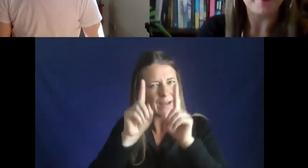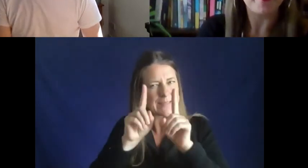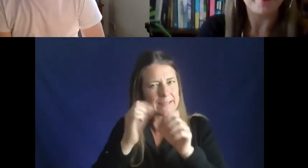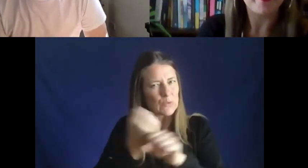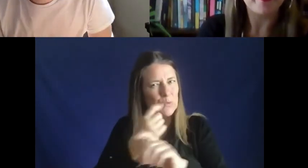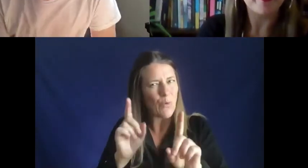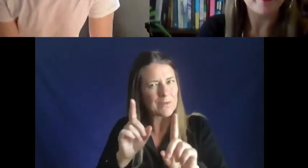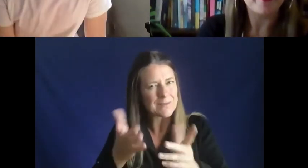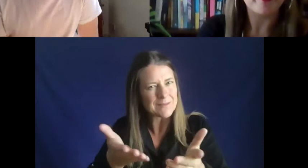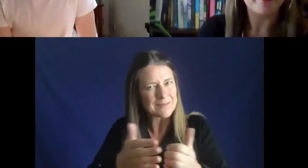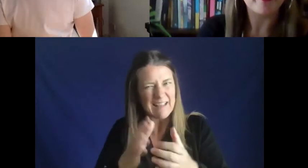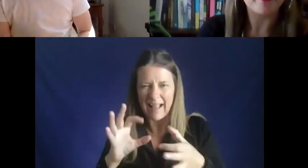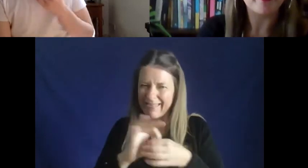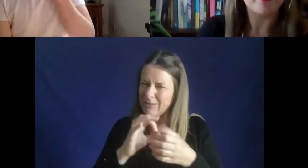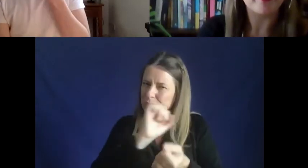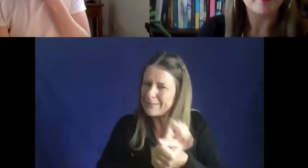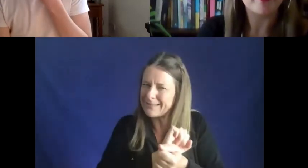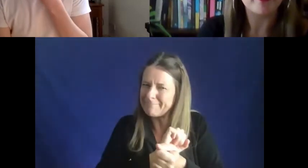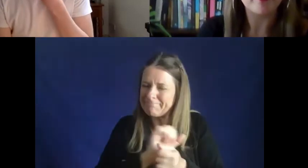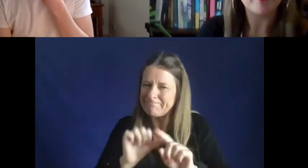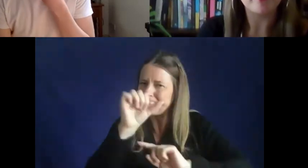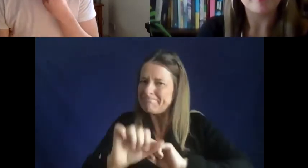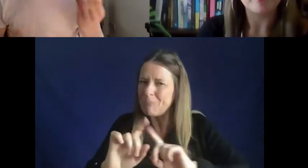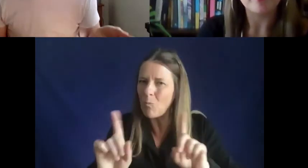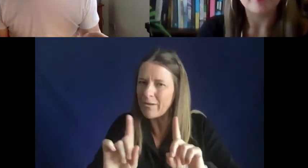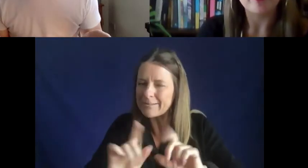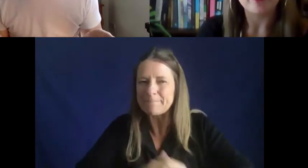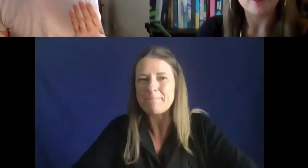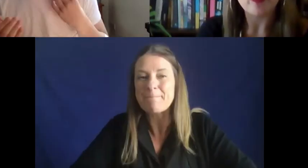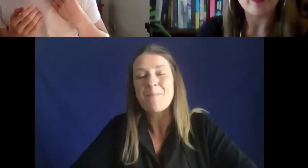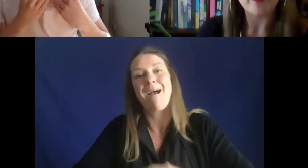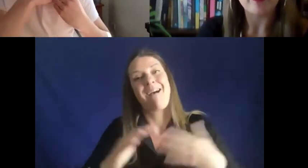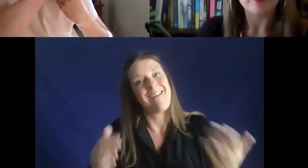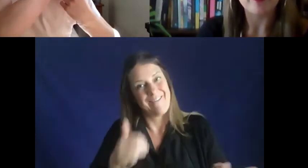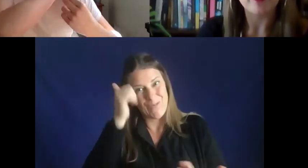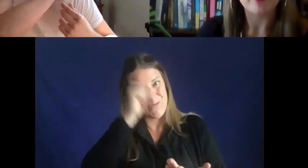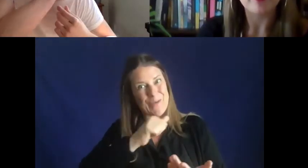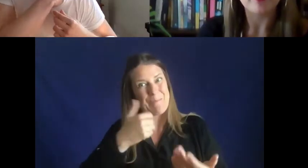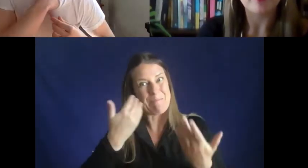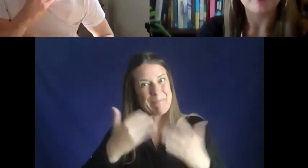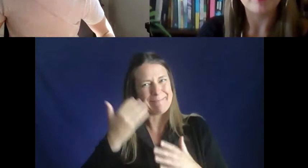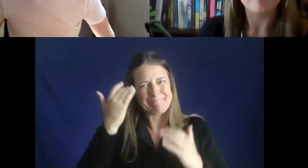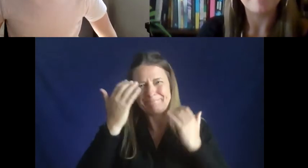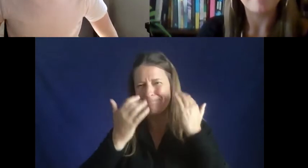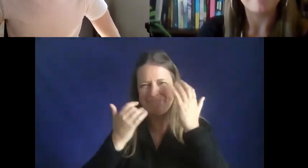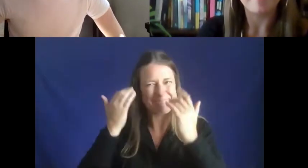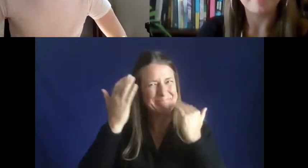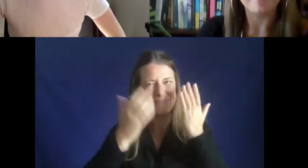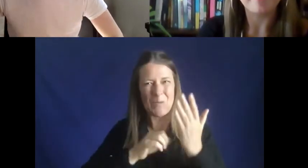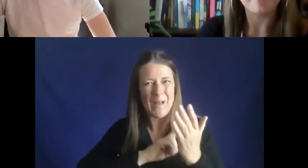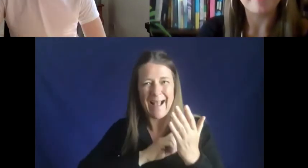Sandy. Yeah. Obviously, I've been thinking about this a lot because I've got about 2 weeks